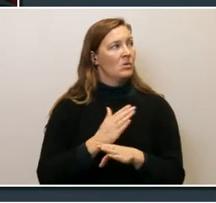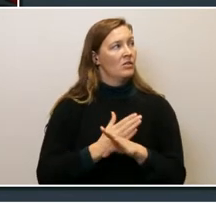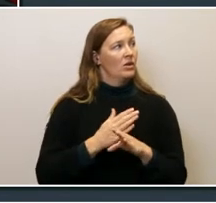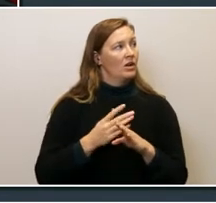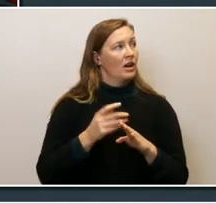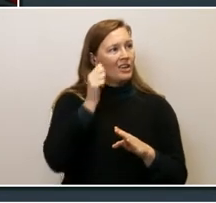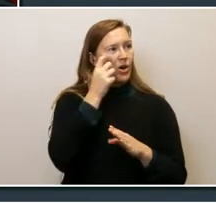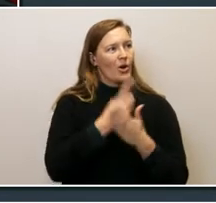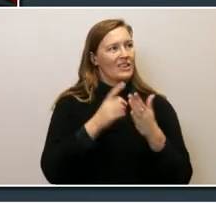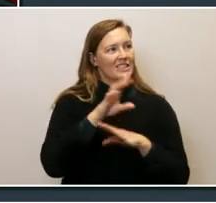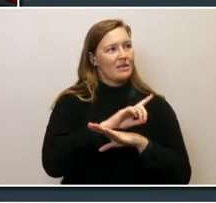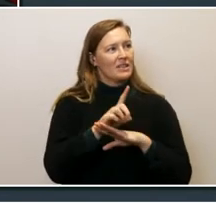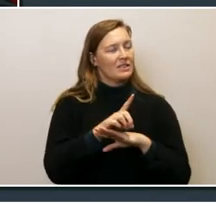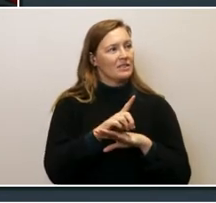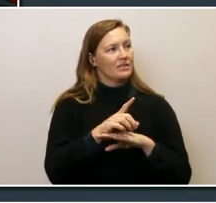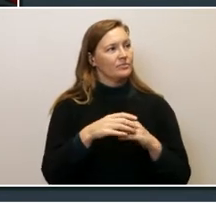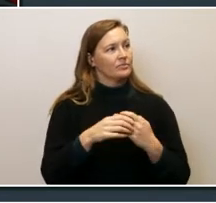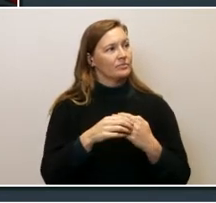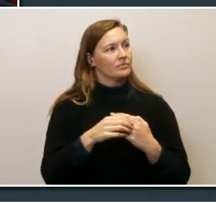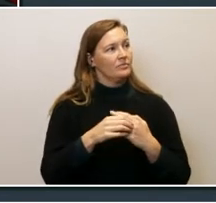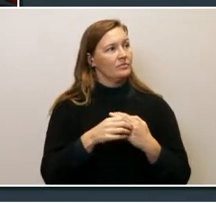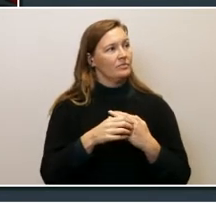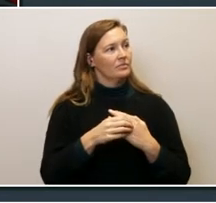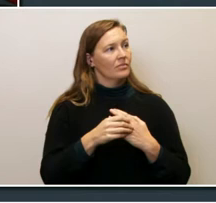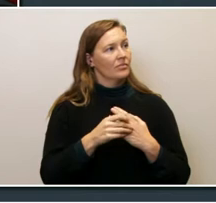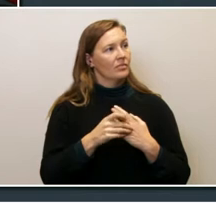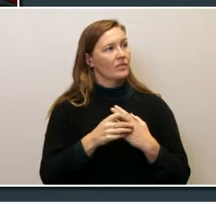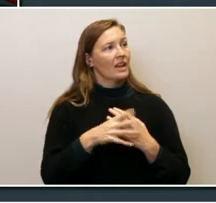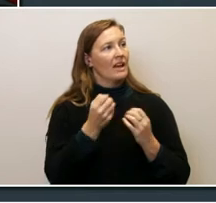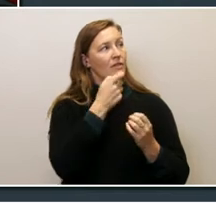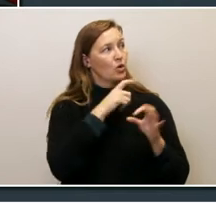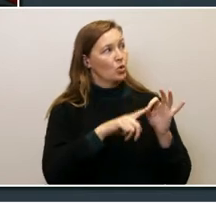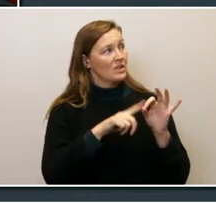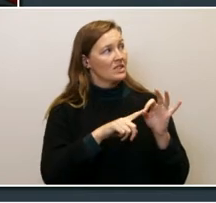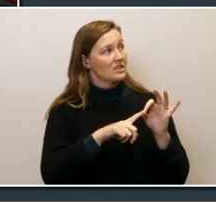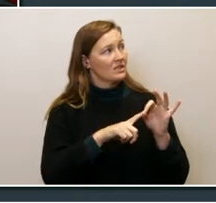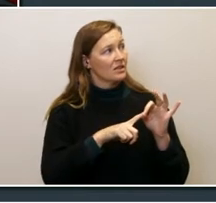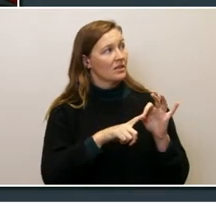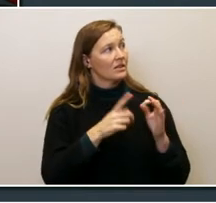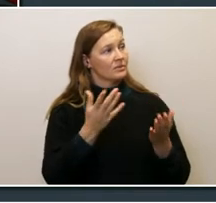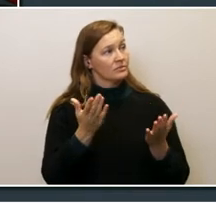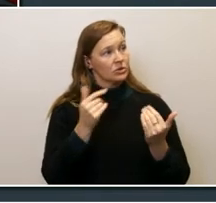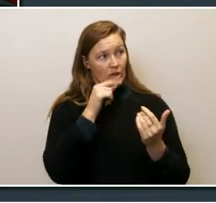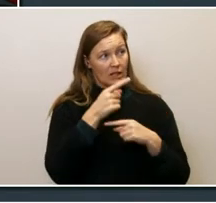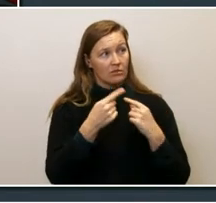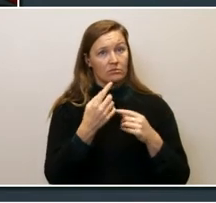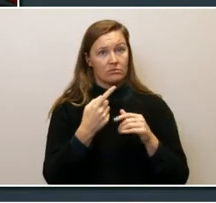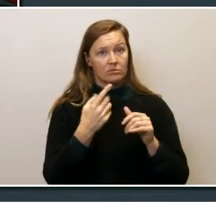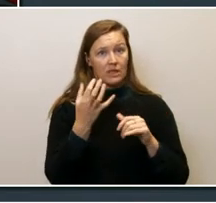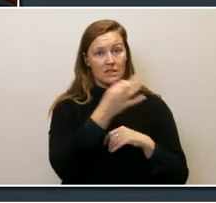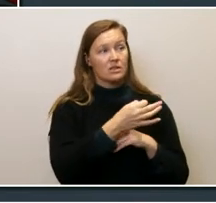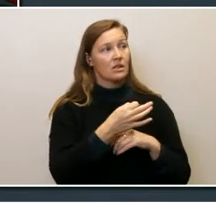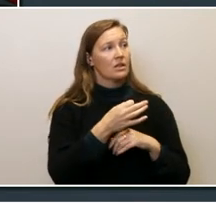I go, and I know I've only got 10 minutes, and no other process works. Yeah, okay. We do have, I think, a number of questions, so if we could keep moving. Okay, sure, happy to answer